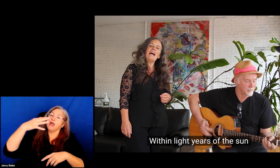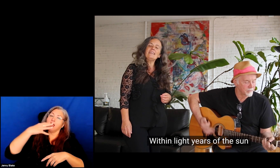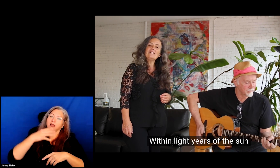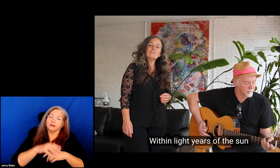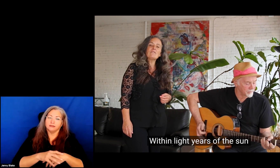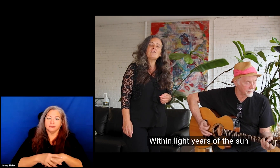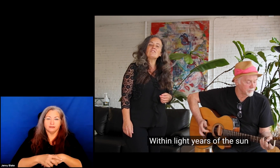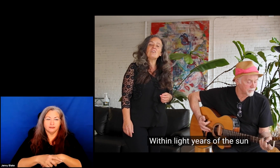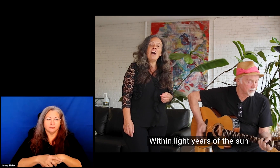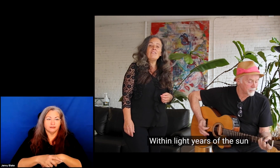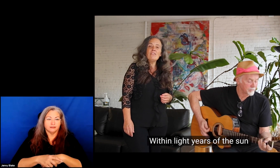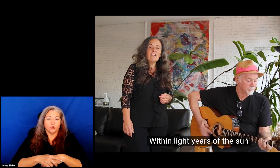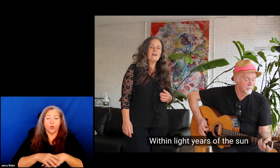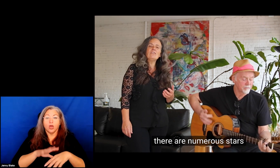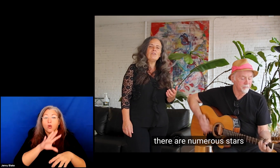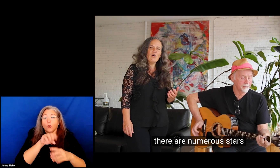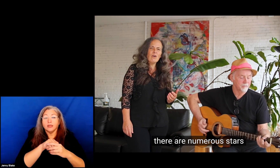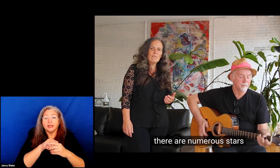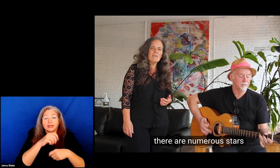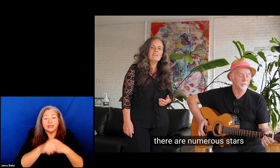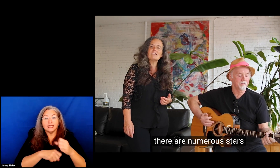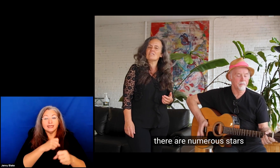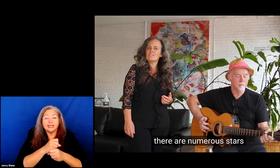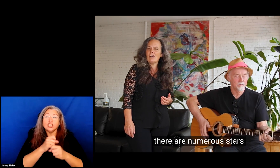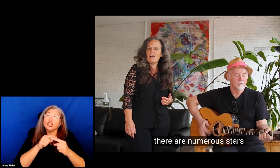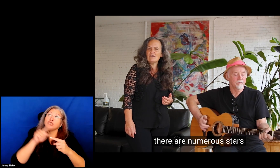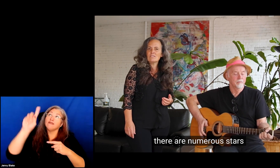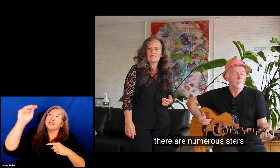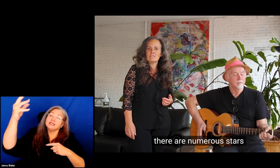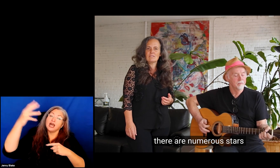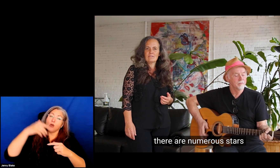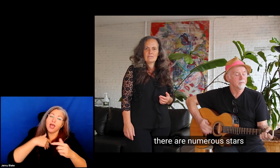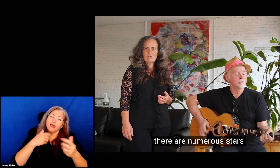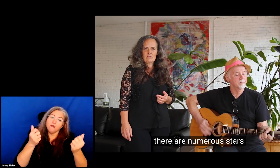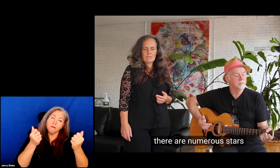Within light years of the sun, there are numerous stars